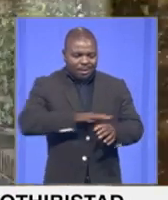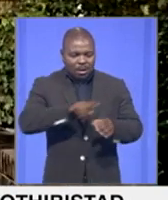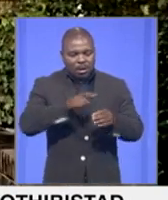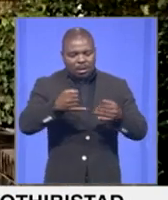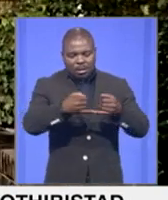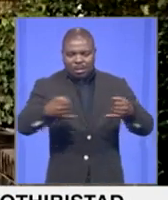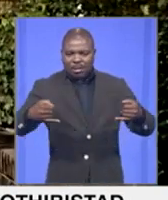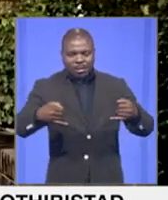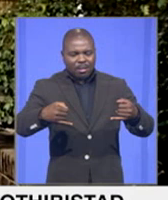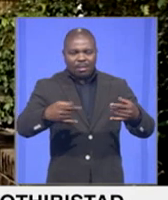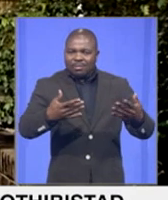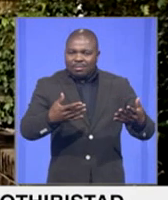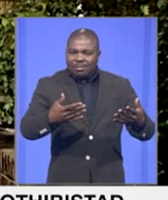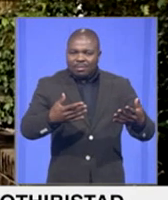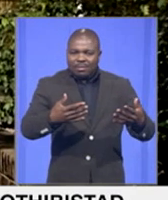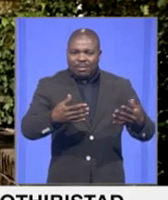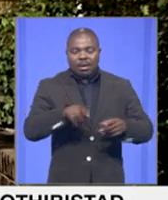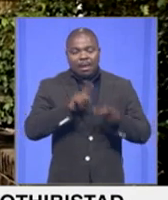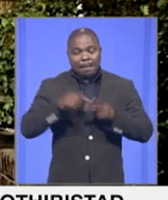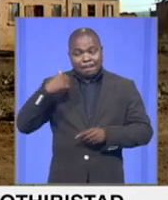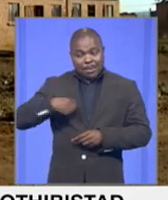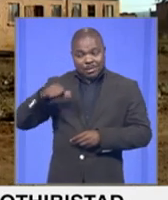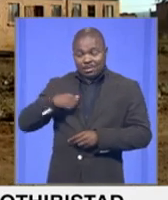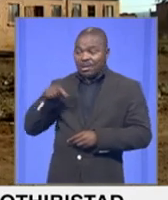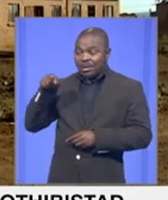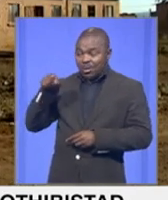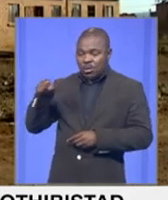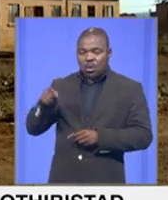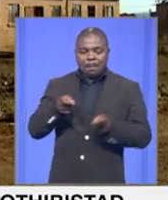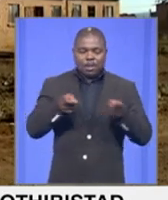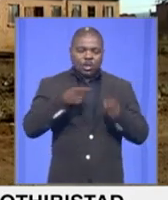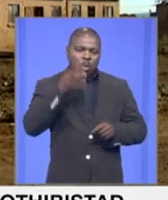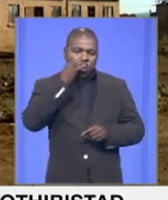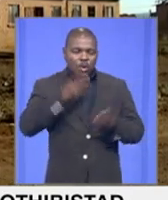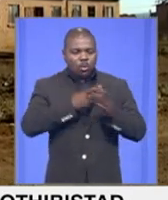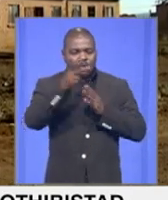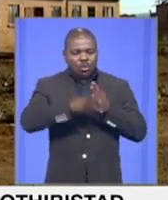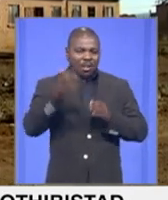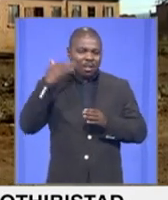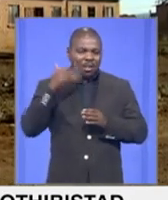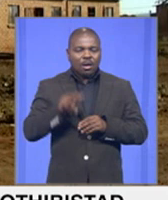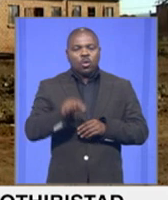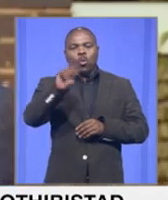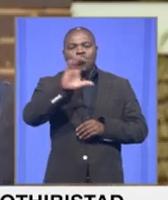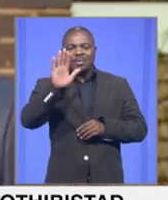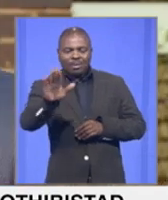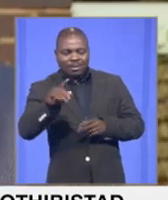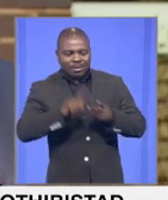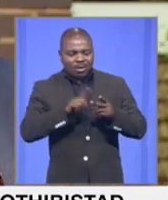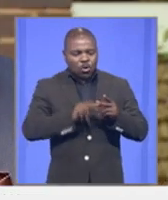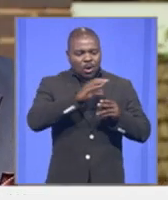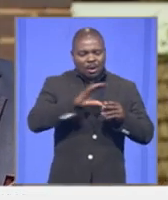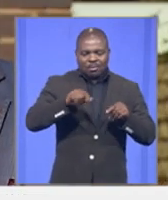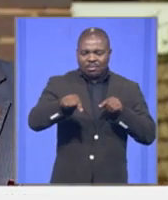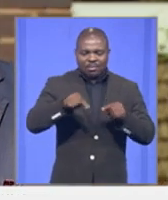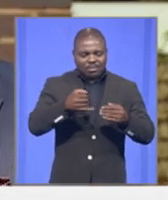molelwane. Motsamaisi wa masepala a re projeke eno ya matlo e ne e le ka fa tlase ga province ya Bokone Bophirima. Re lekile go tsa